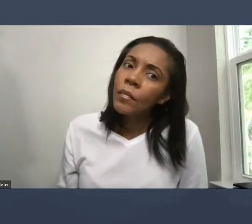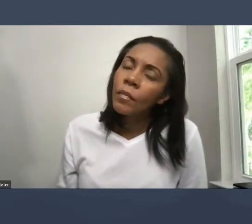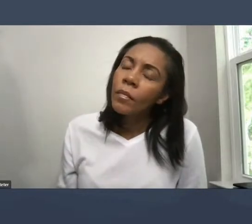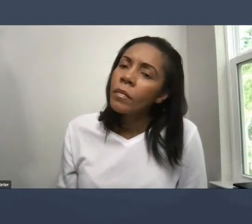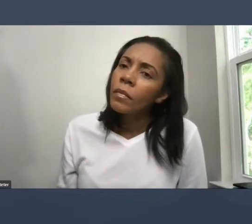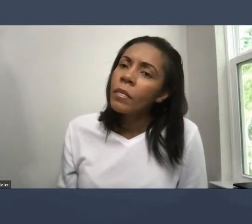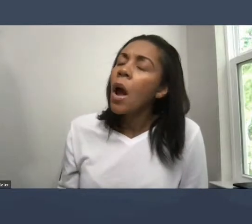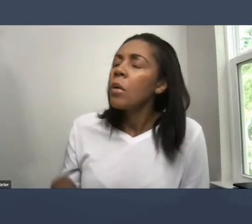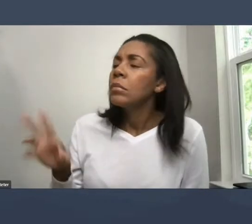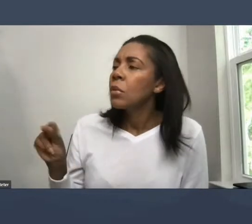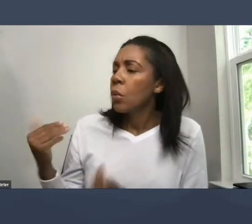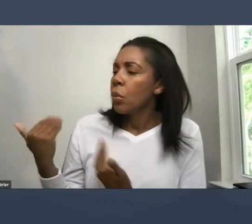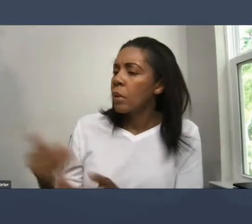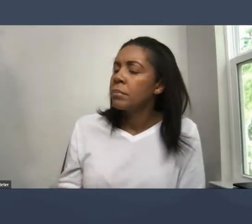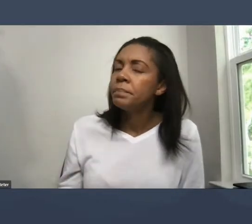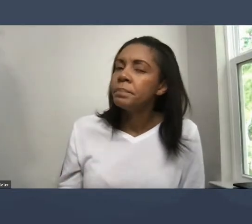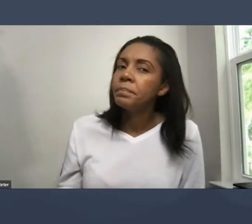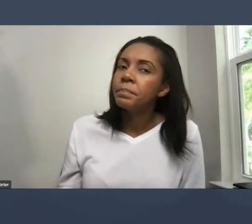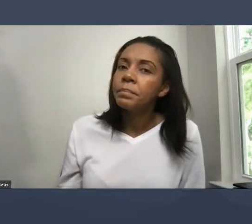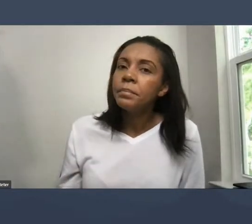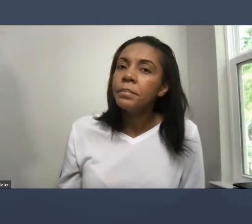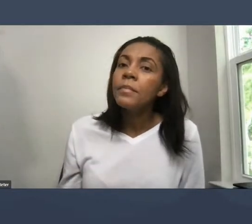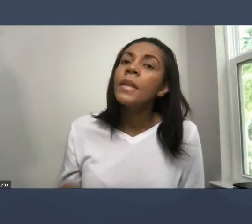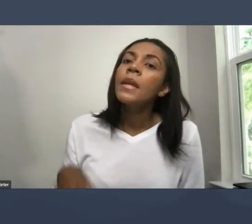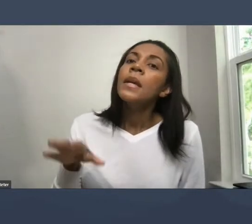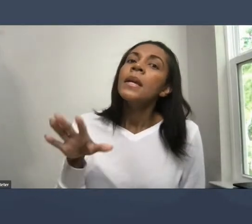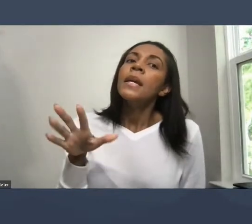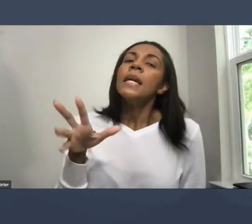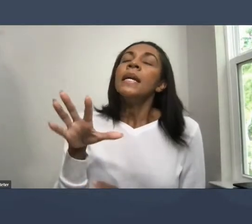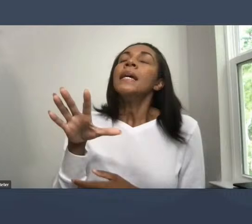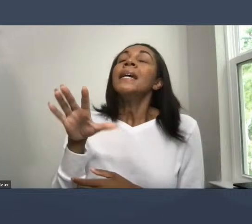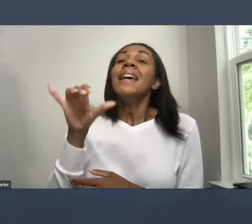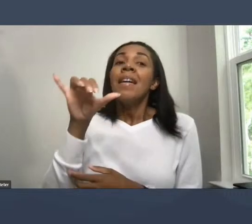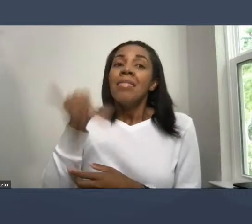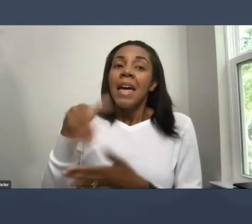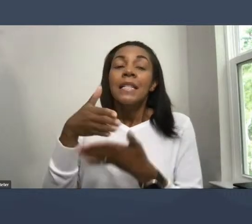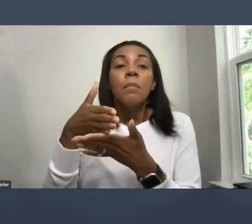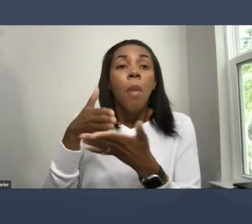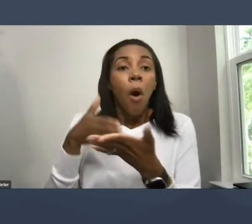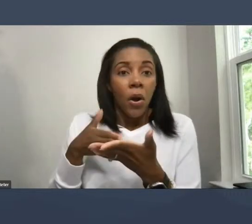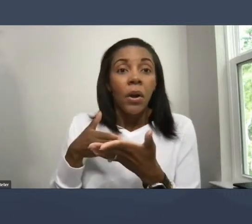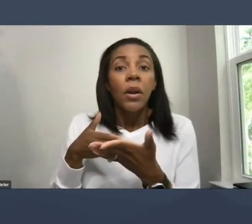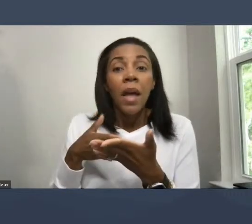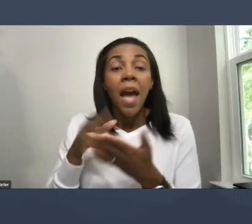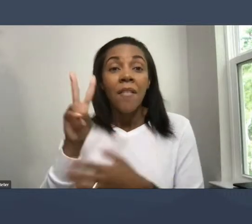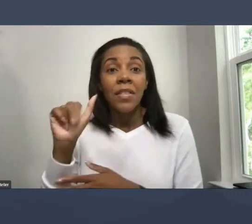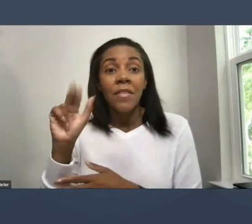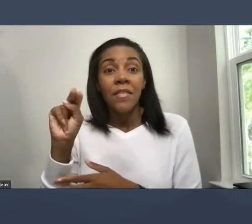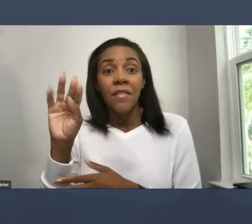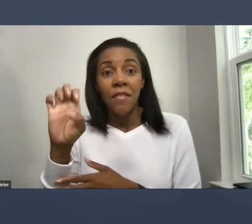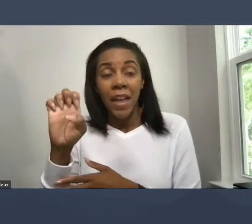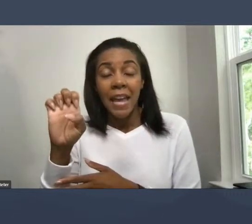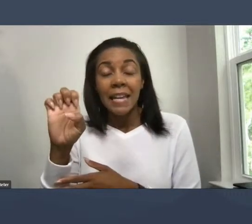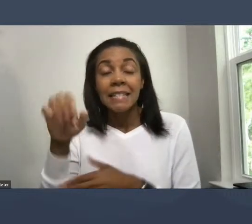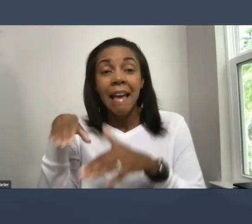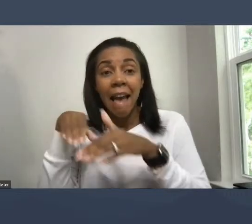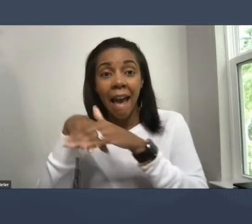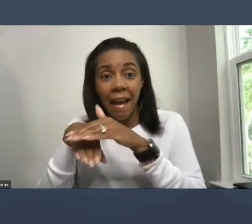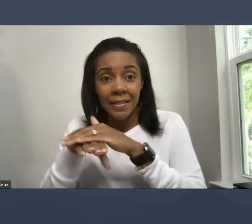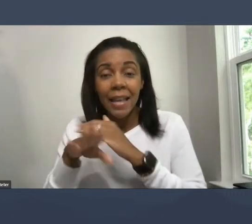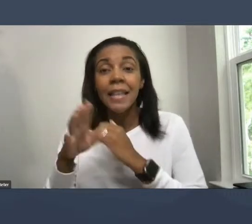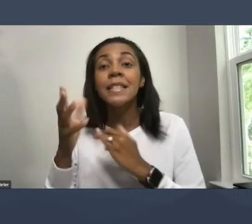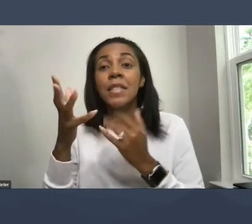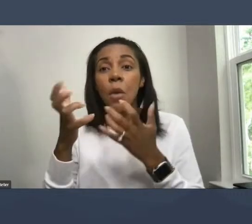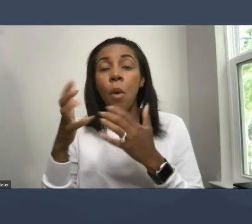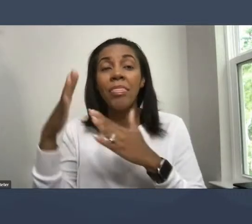No, you go ahead. I think that is part of the Vance Avenue access that they're talking about, making sure the